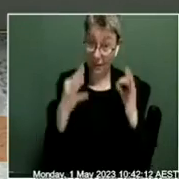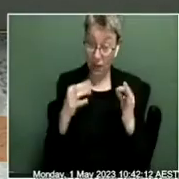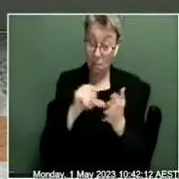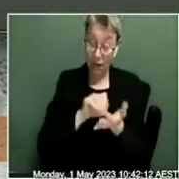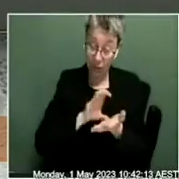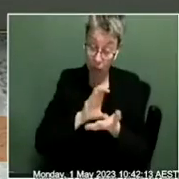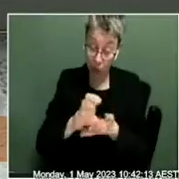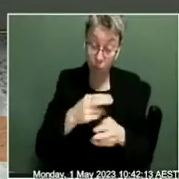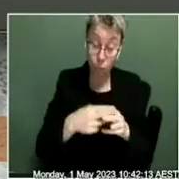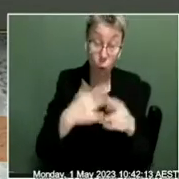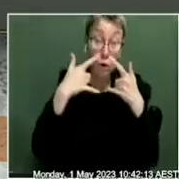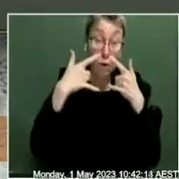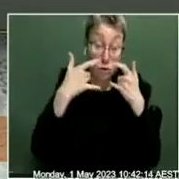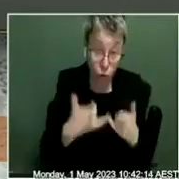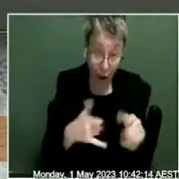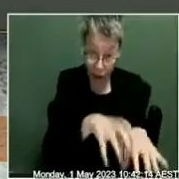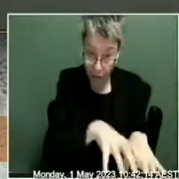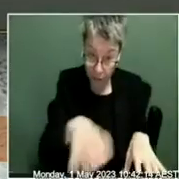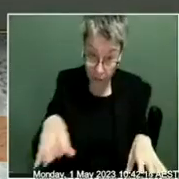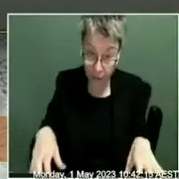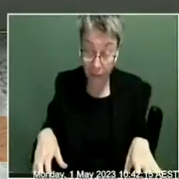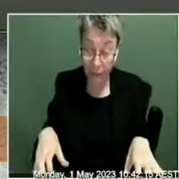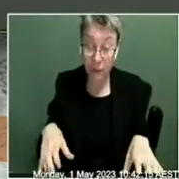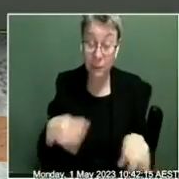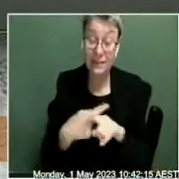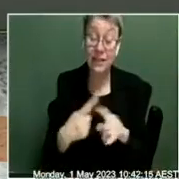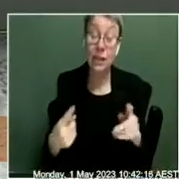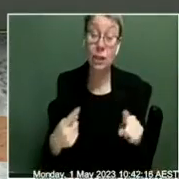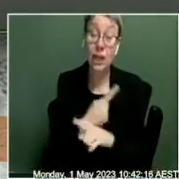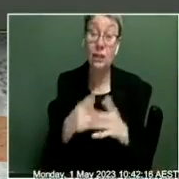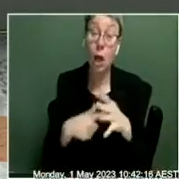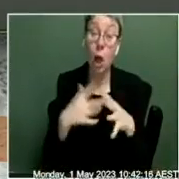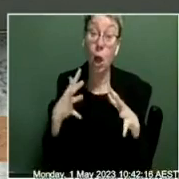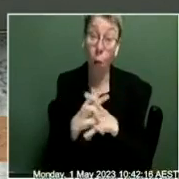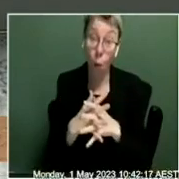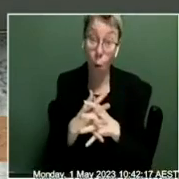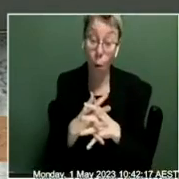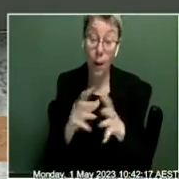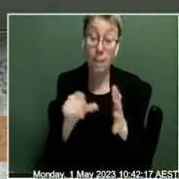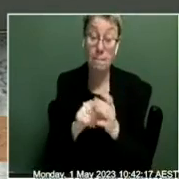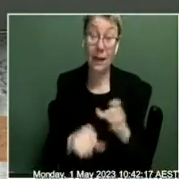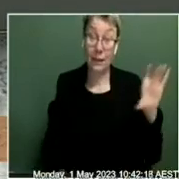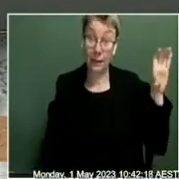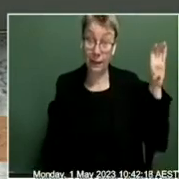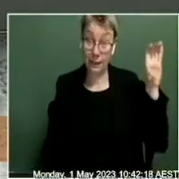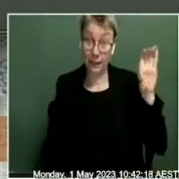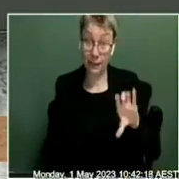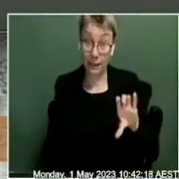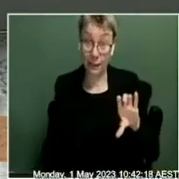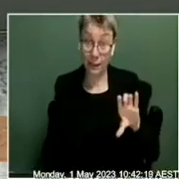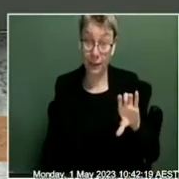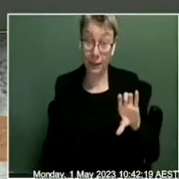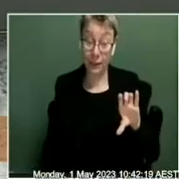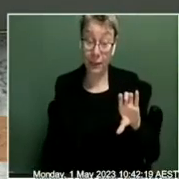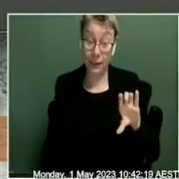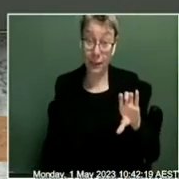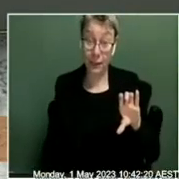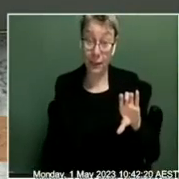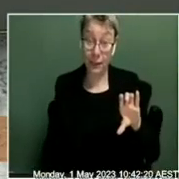was only made 28 days or less than a month